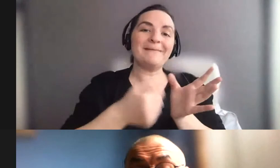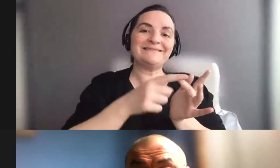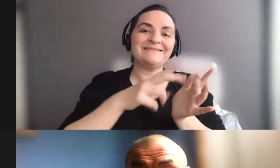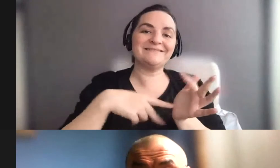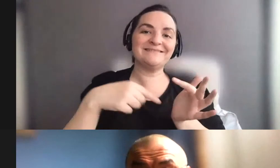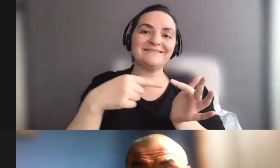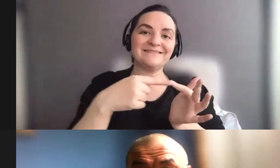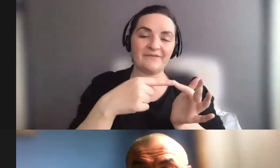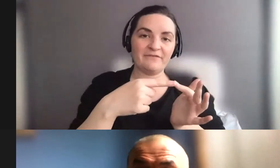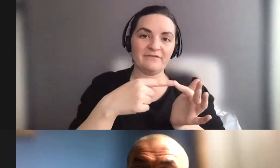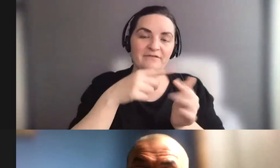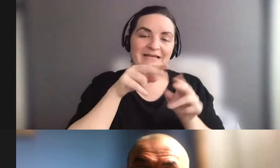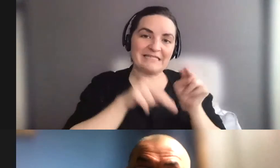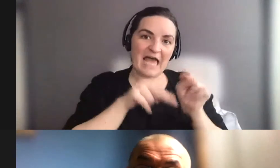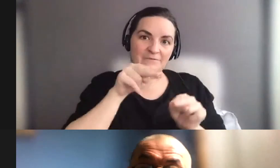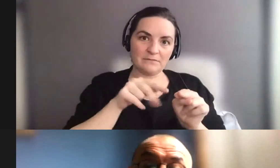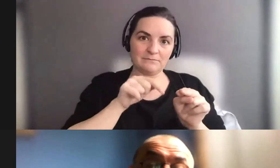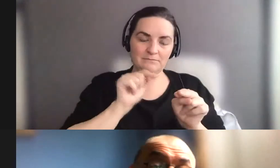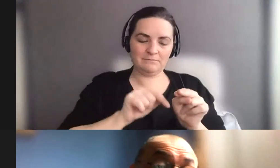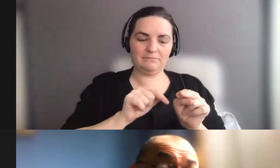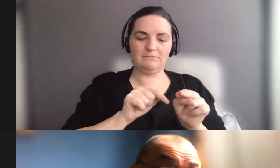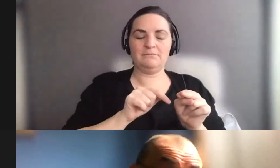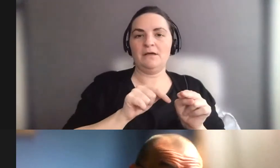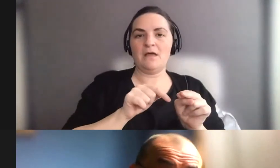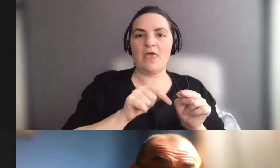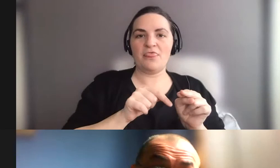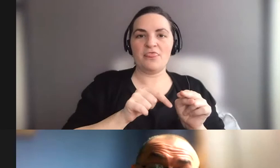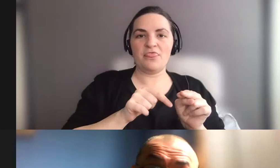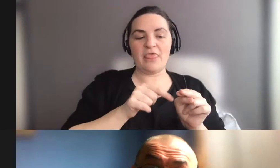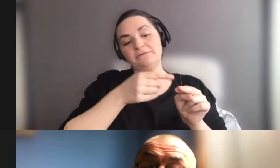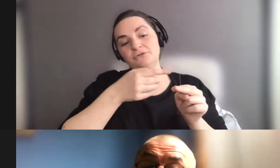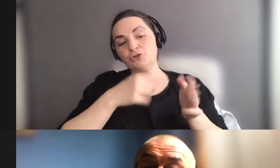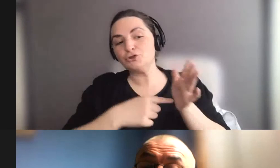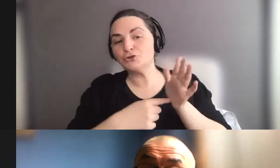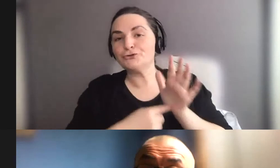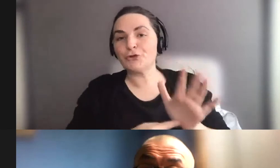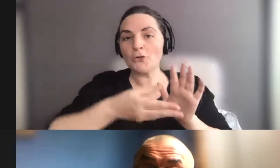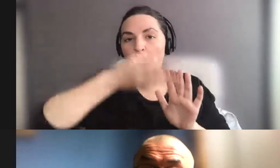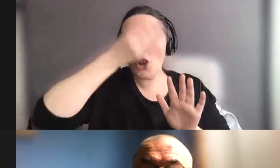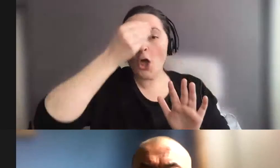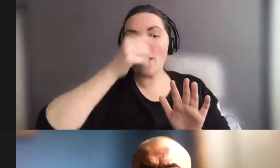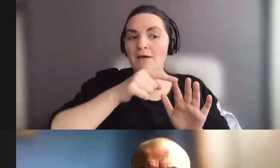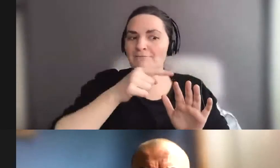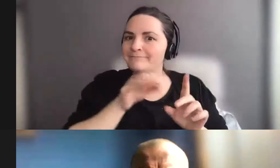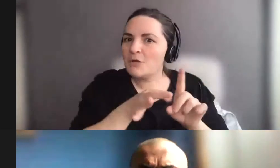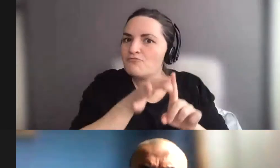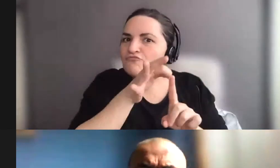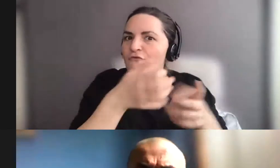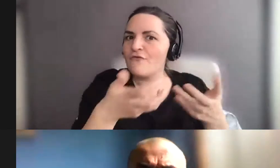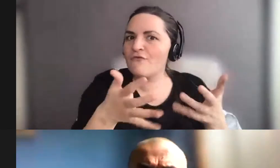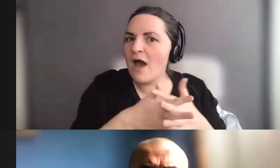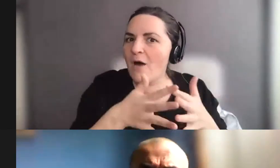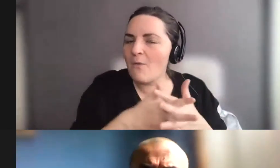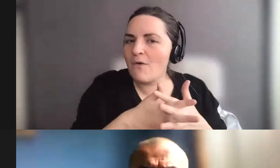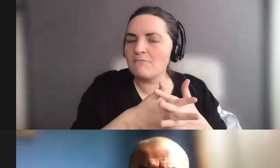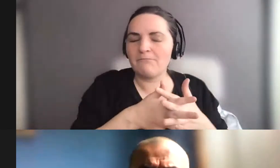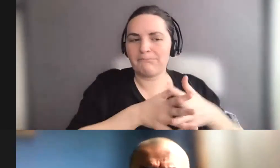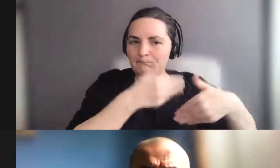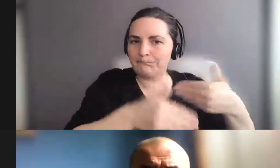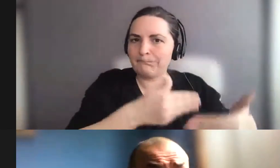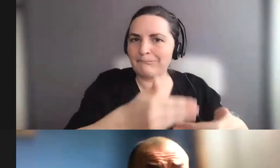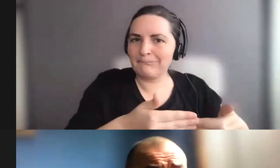informs the learner about how they can improve the work they are doing. So if you picture yourself